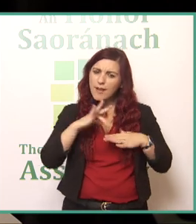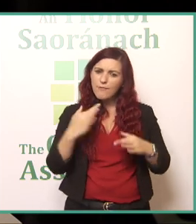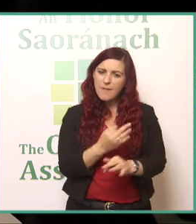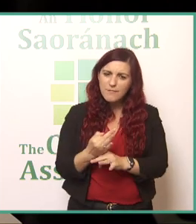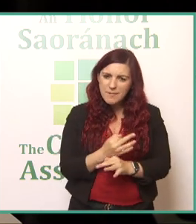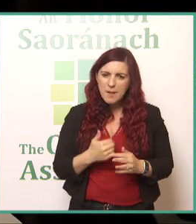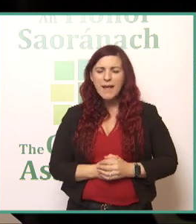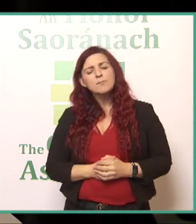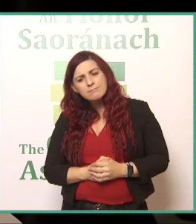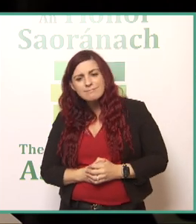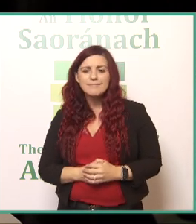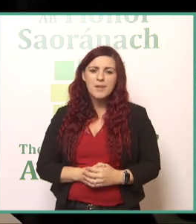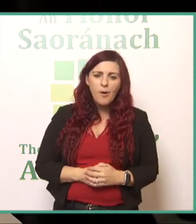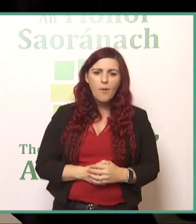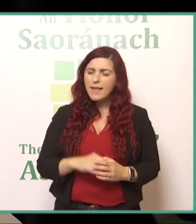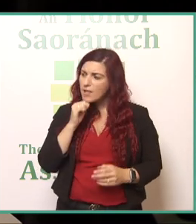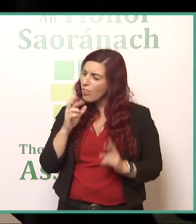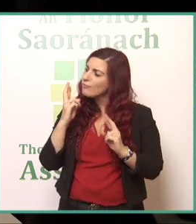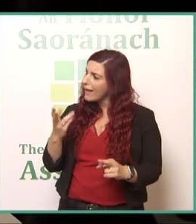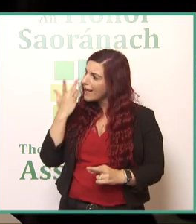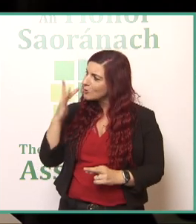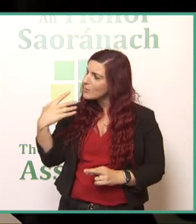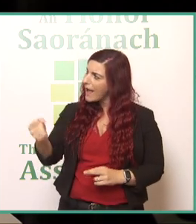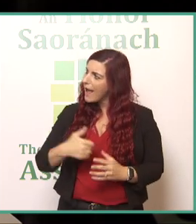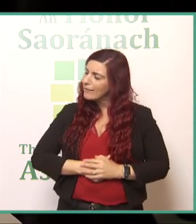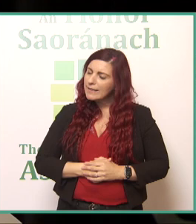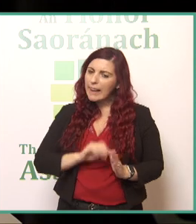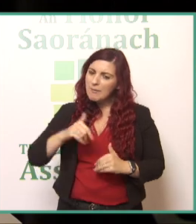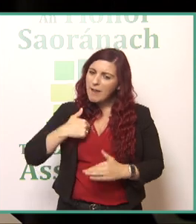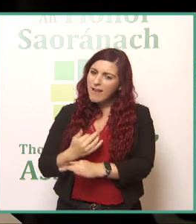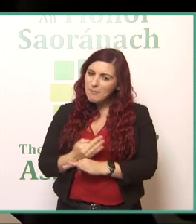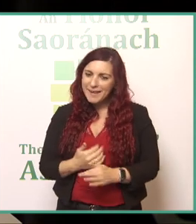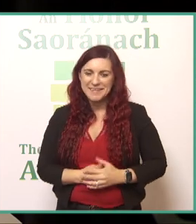well, Tim, that's, you know, not the right attitude to have.